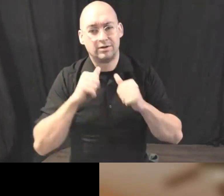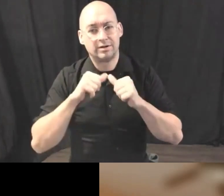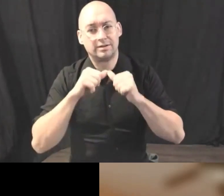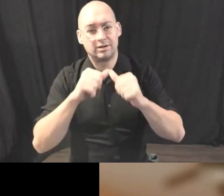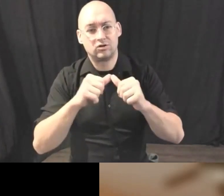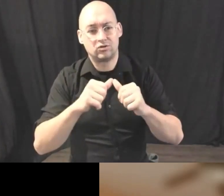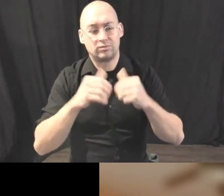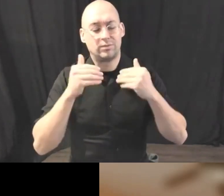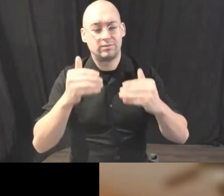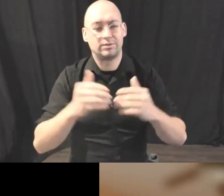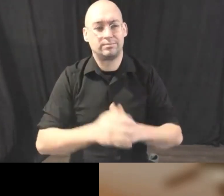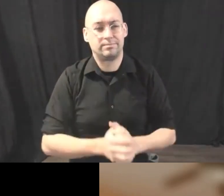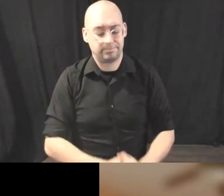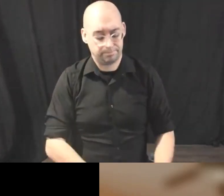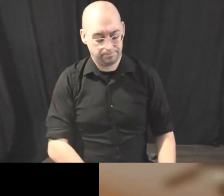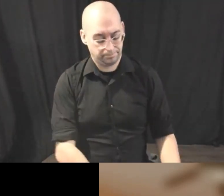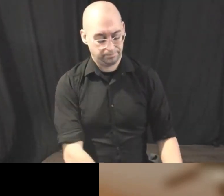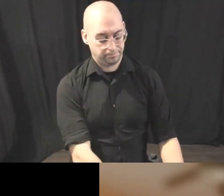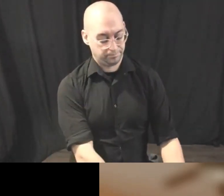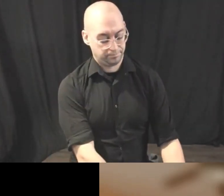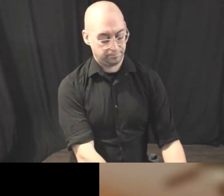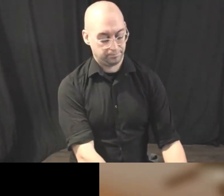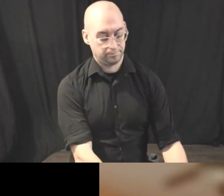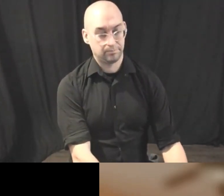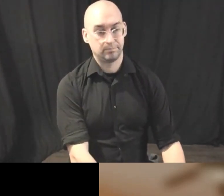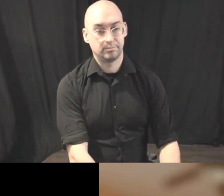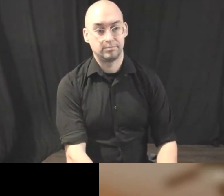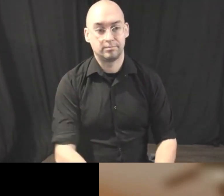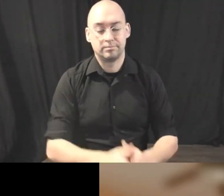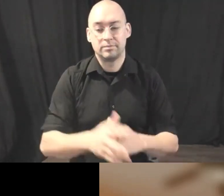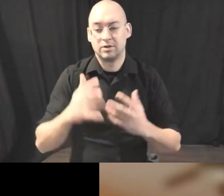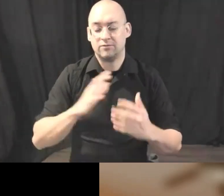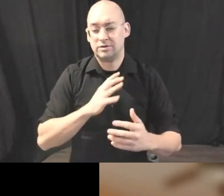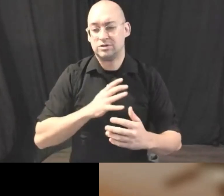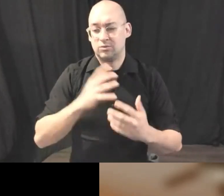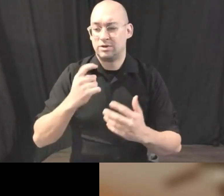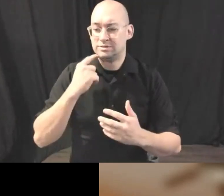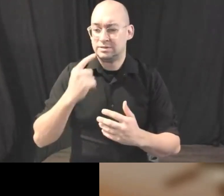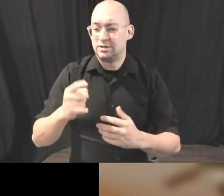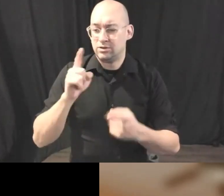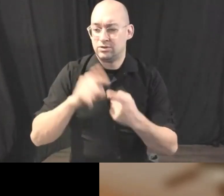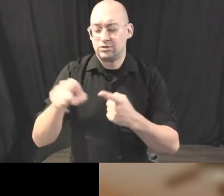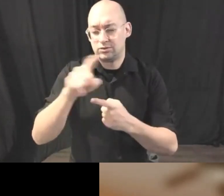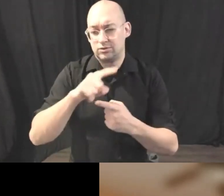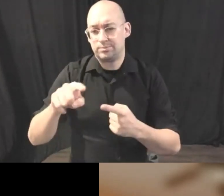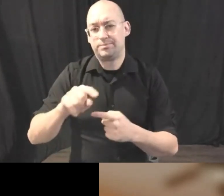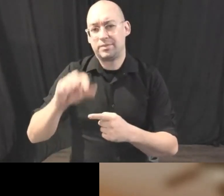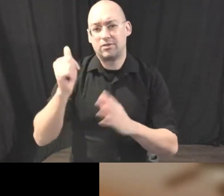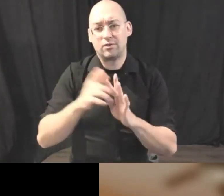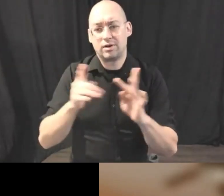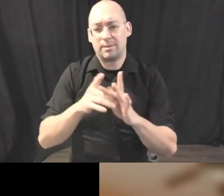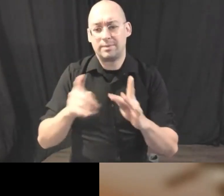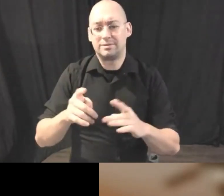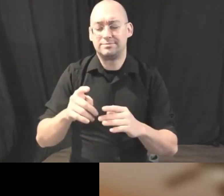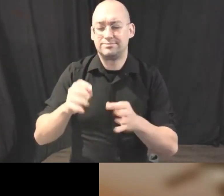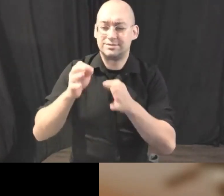So that's something that we just wanted to officially mention to you. Secondly, my other comment is a little more minor, especially in light of all